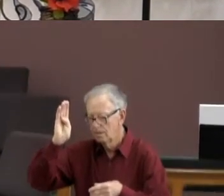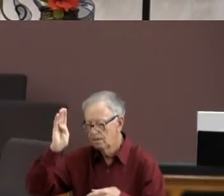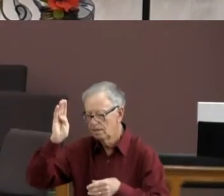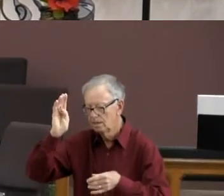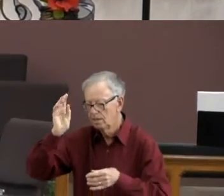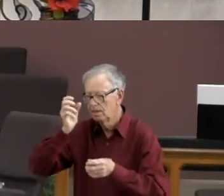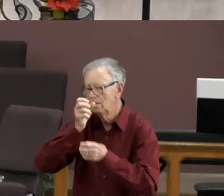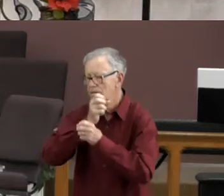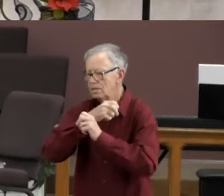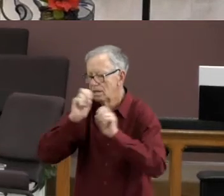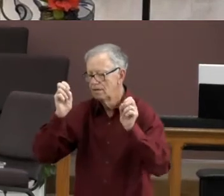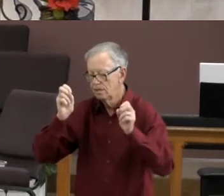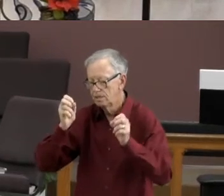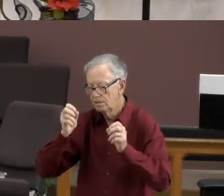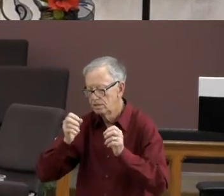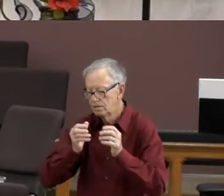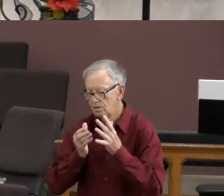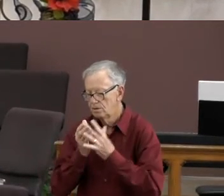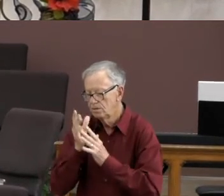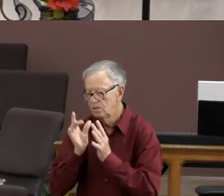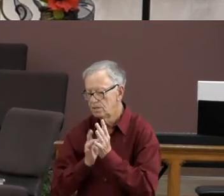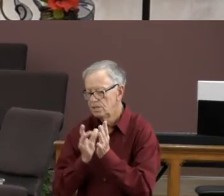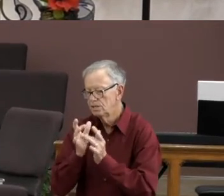of salvation through Jesus Christ.